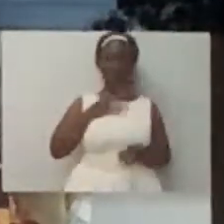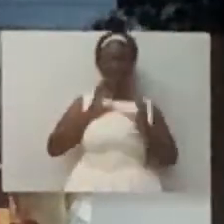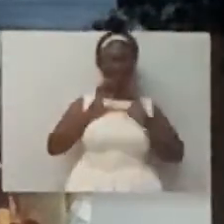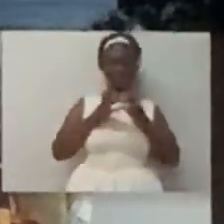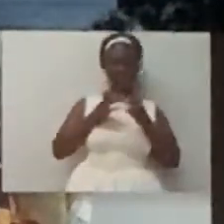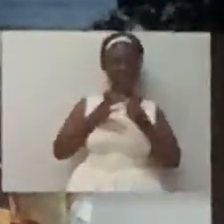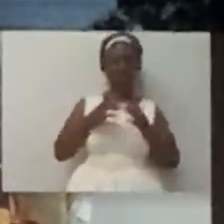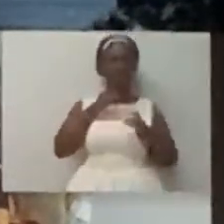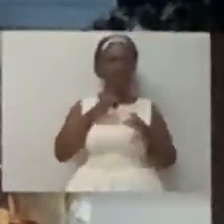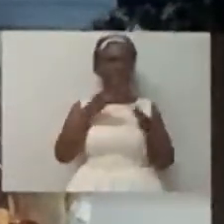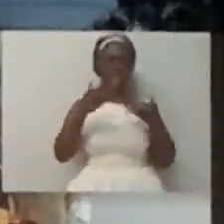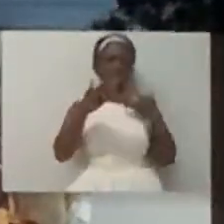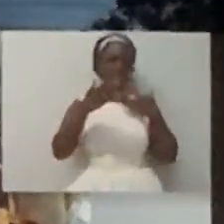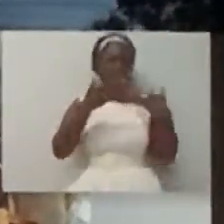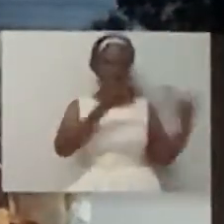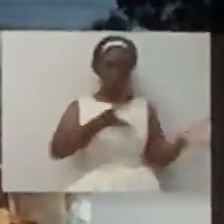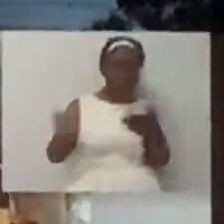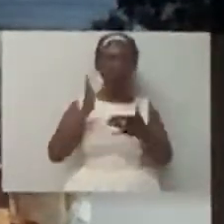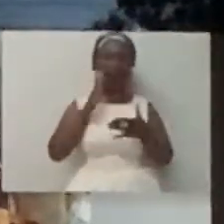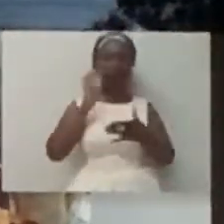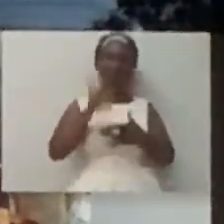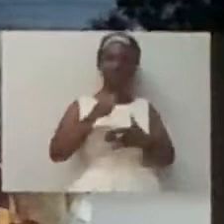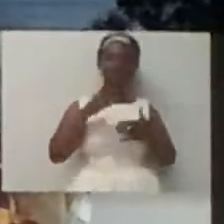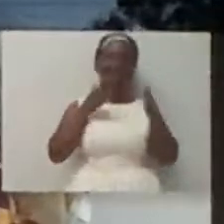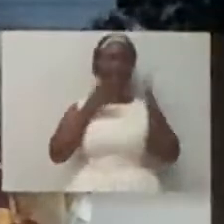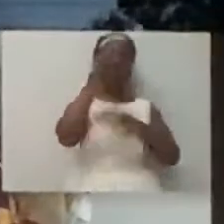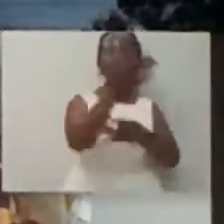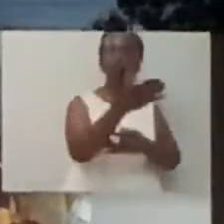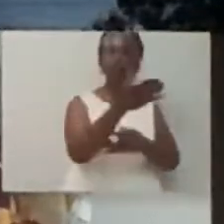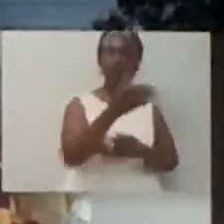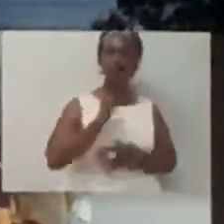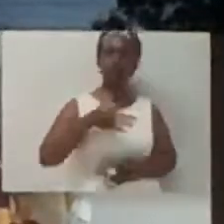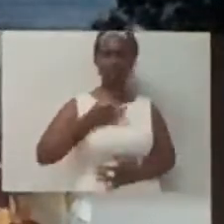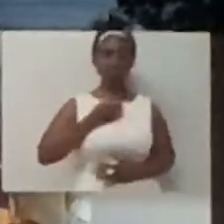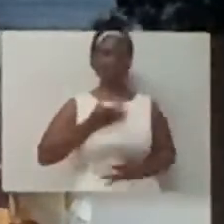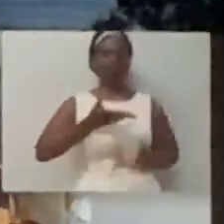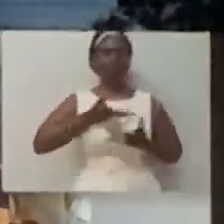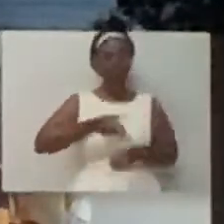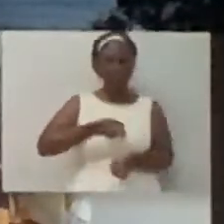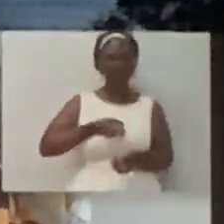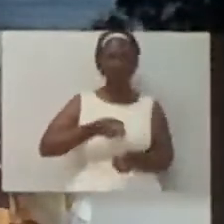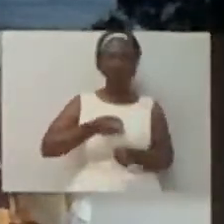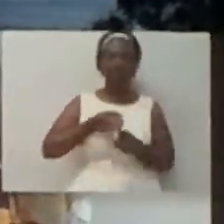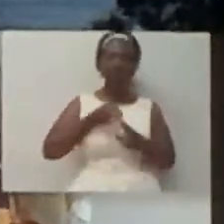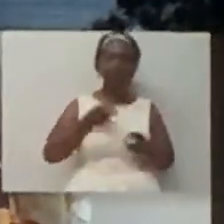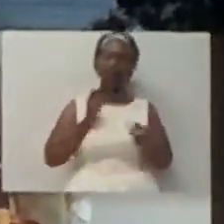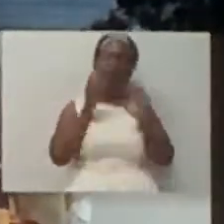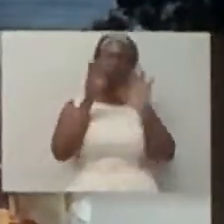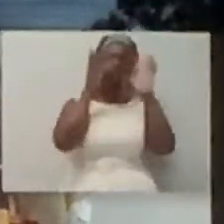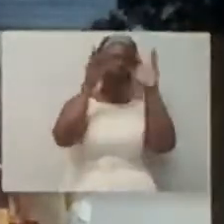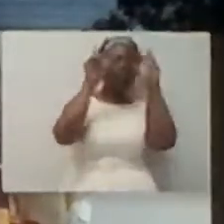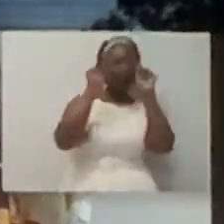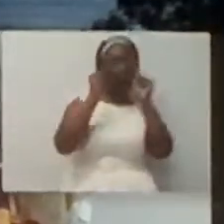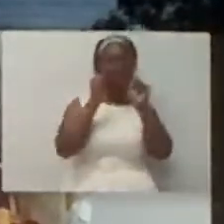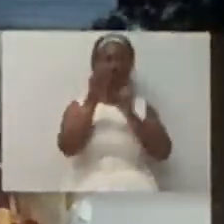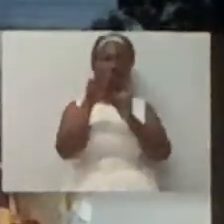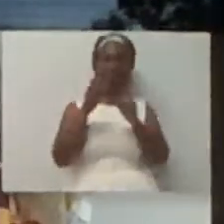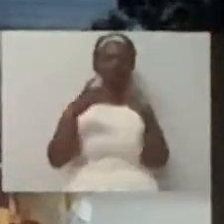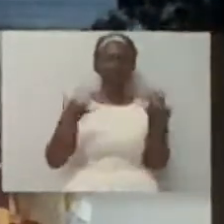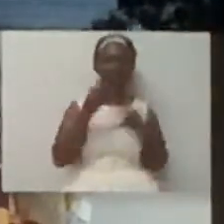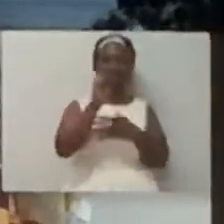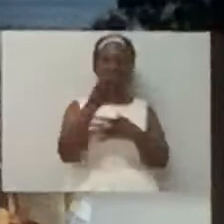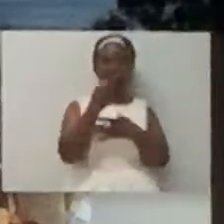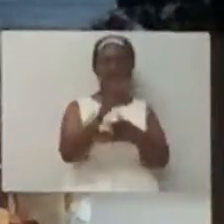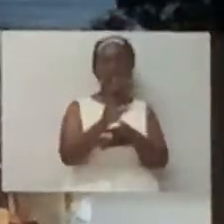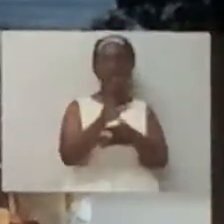I are well prepared for that step. And that confidence stems from the great education that I have been provided